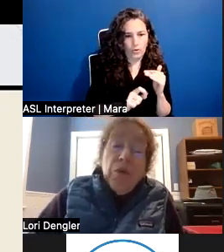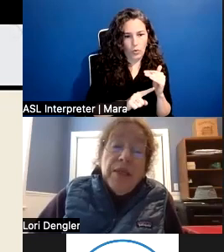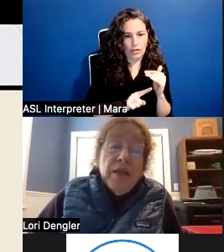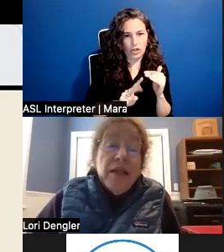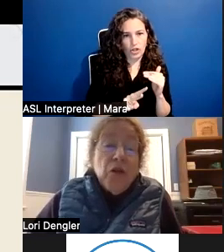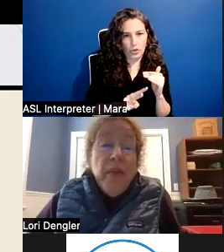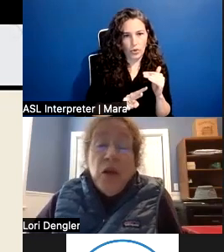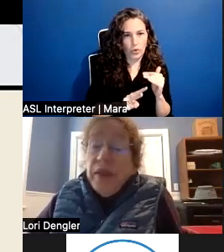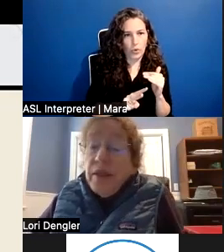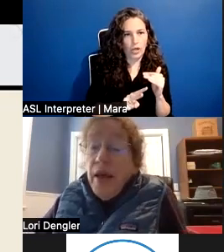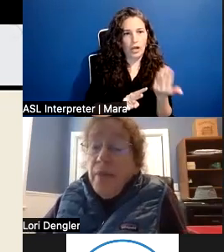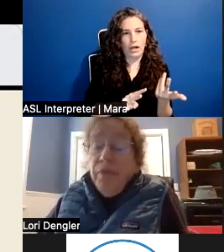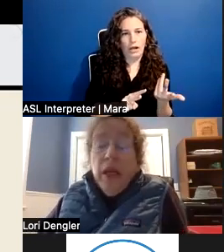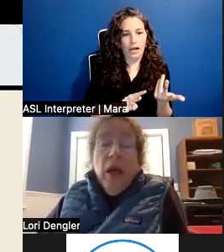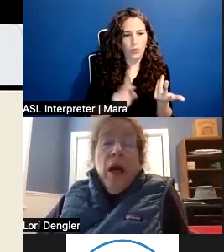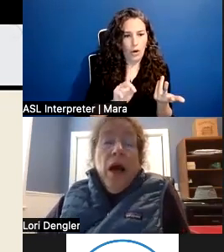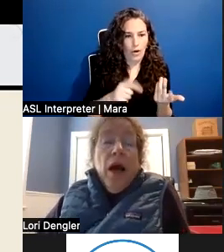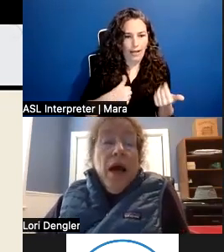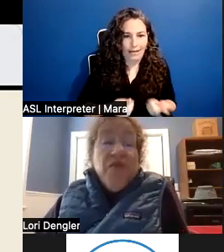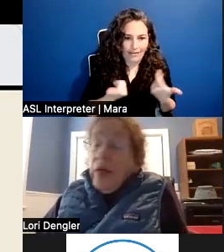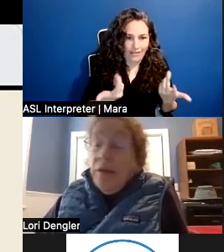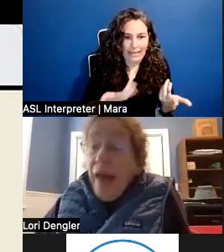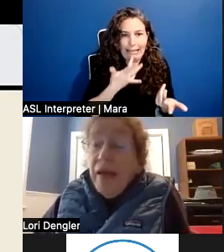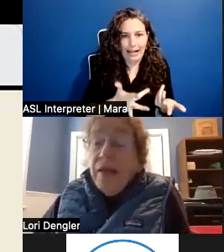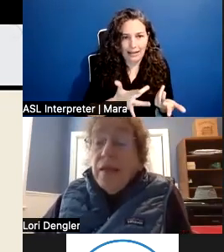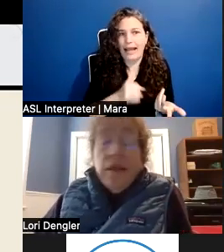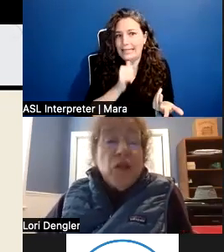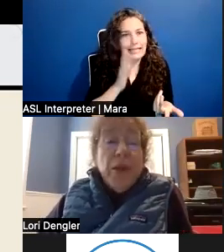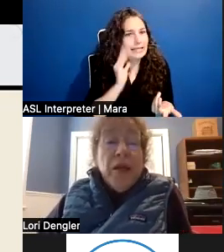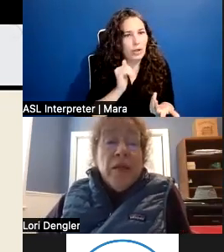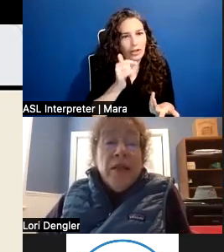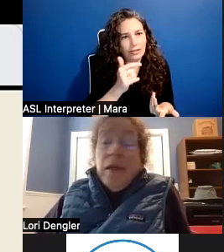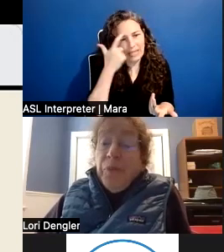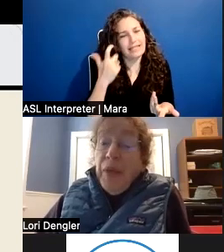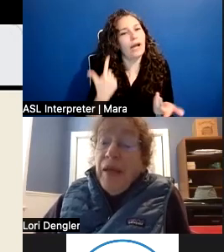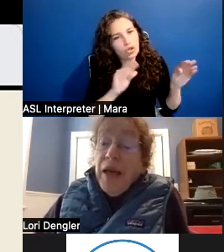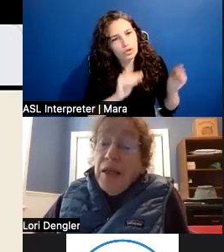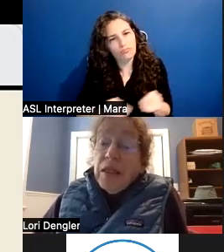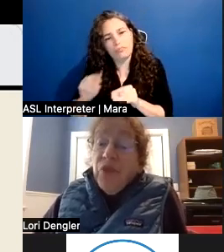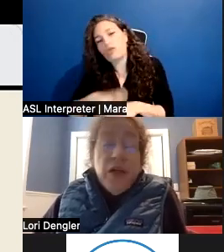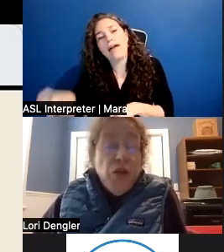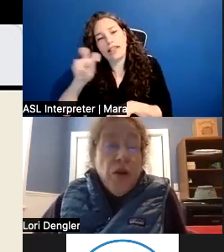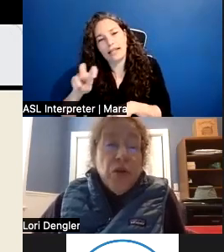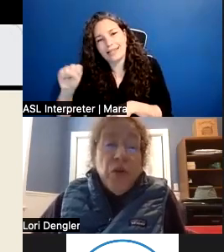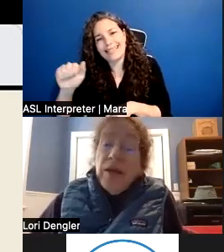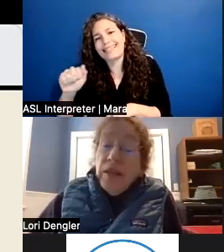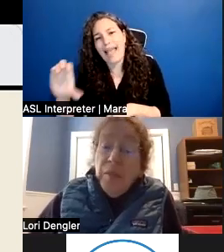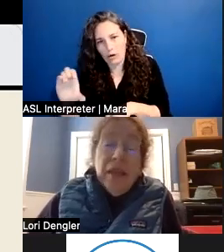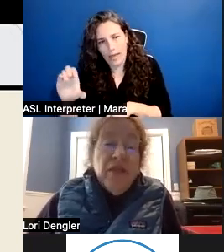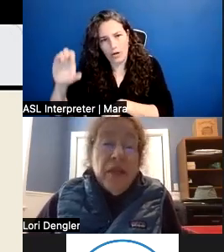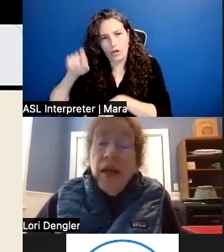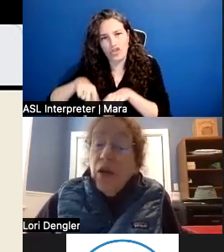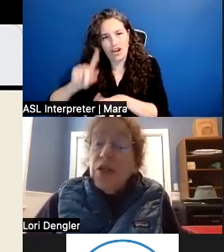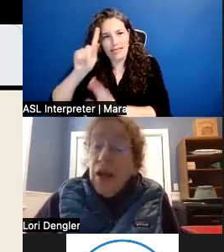I was in Sacramento at the time. I'm very glad I didn't experience it, because very strong earthquakes in the